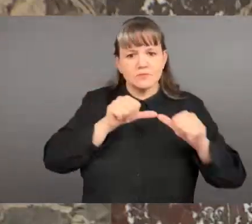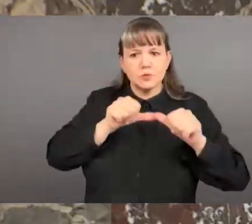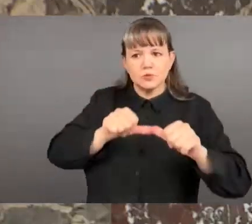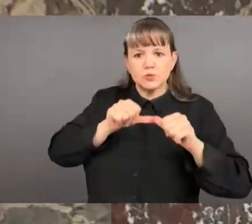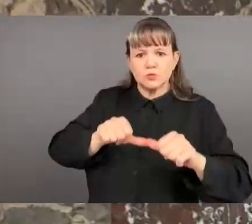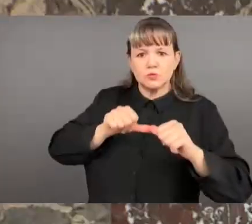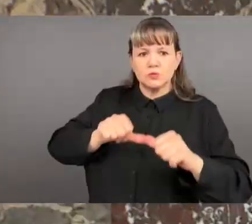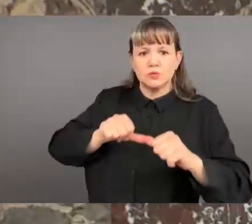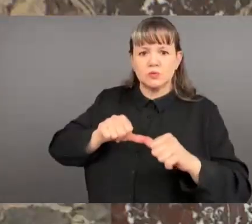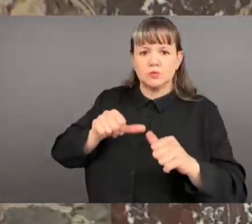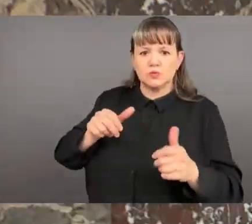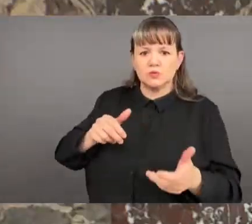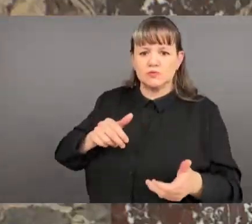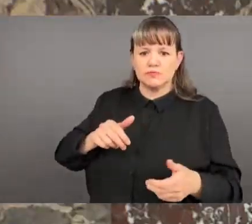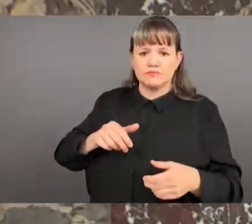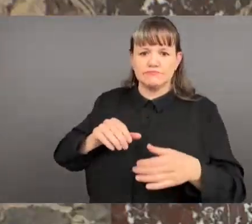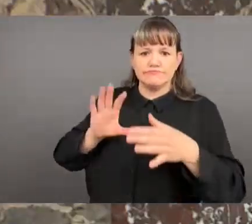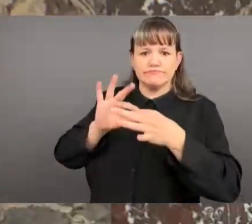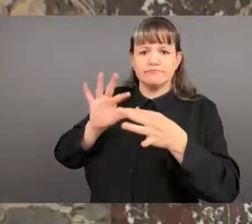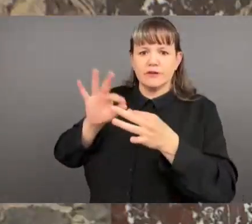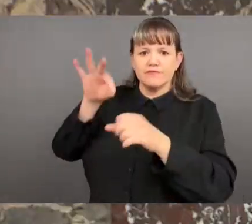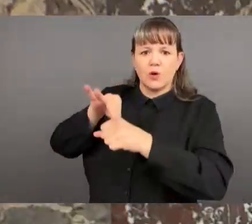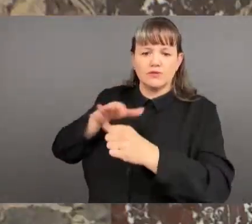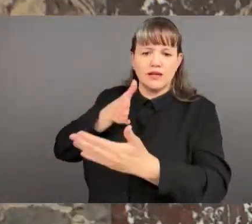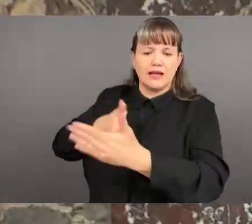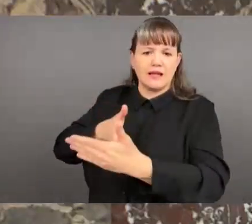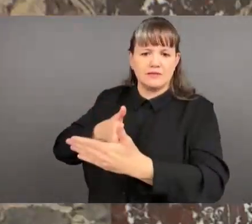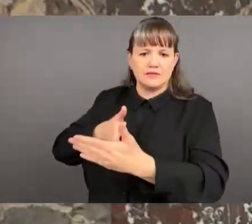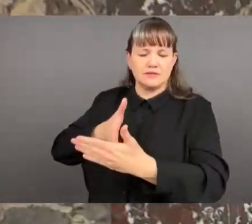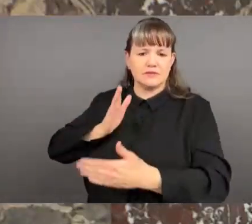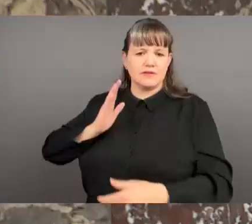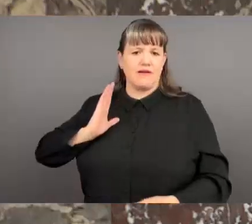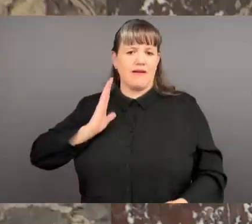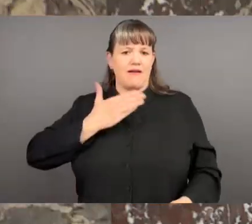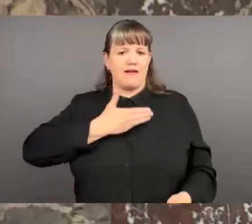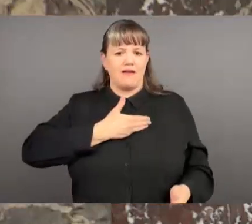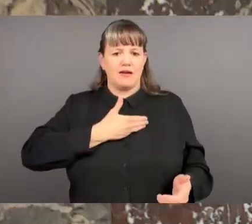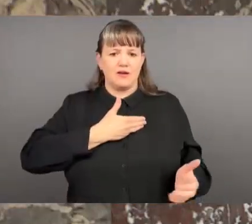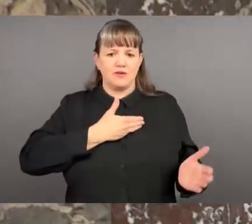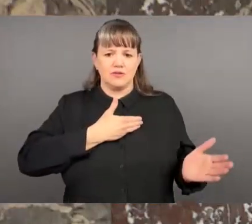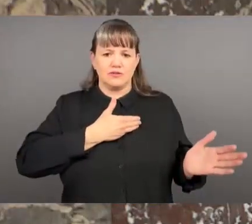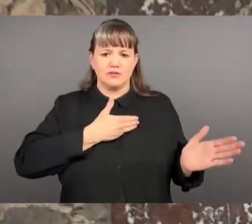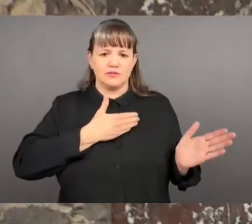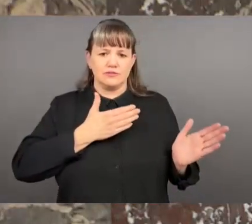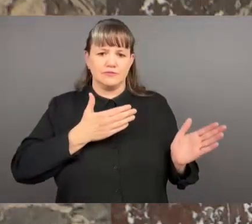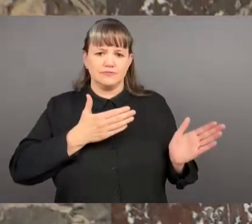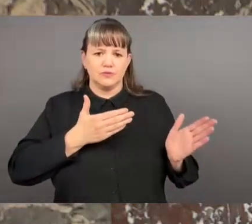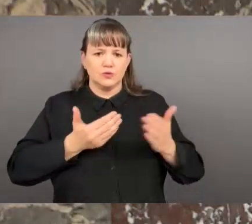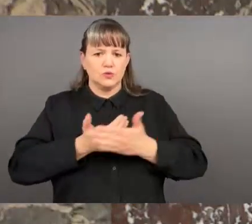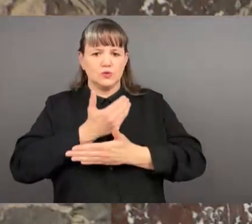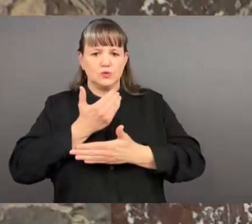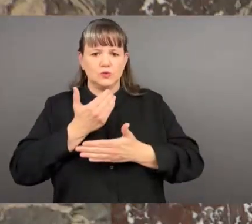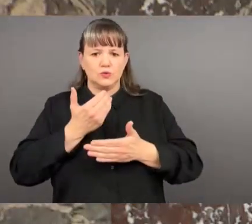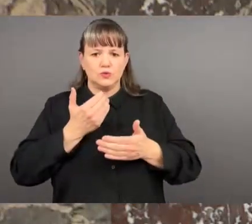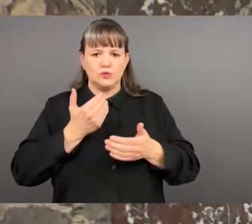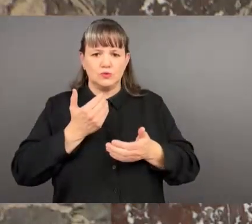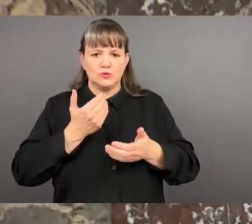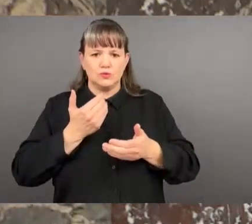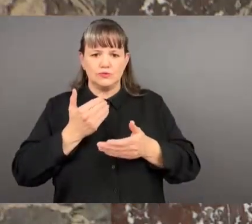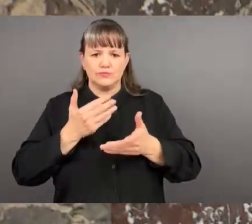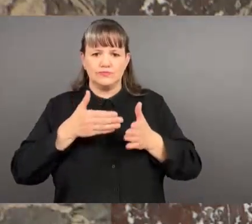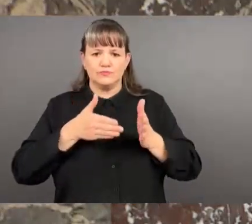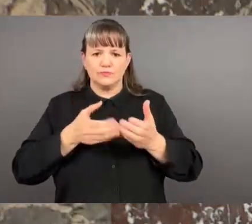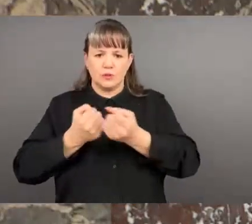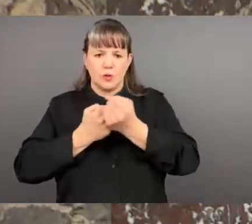to lobby. And what did he lobby for? Increased salaries for politicians, Honourable Speaker. He